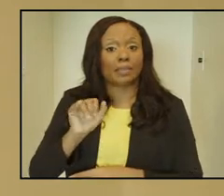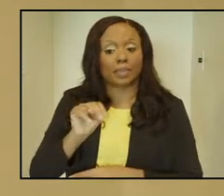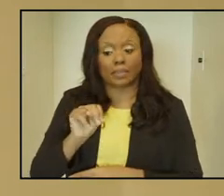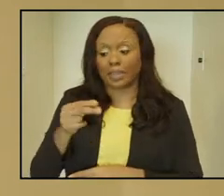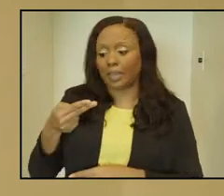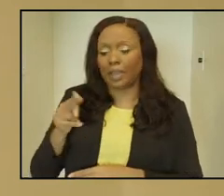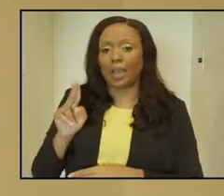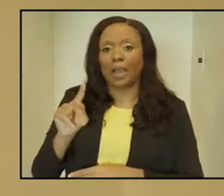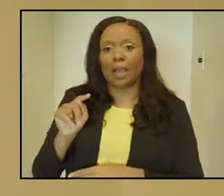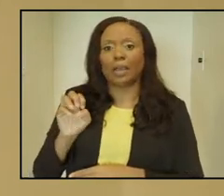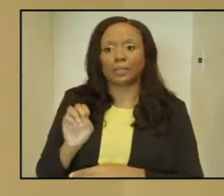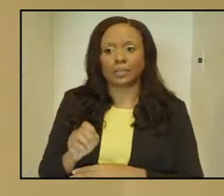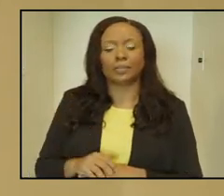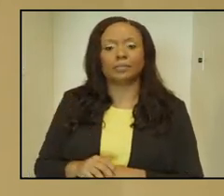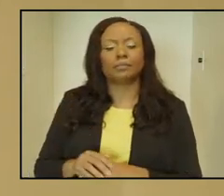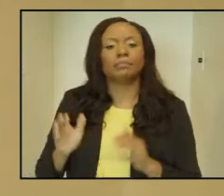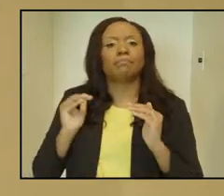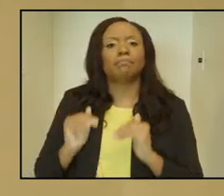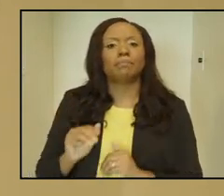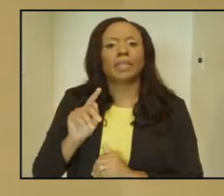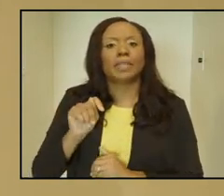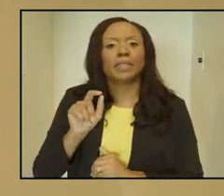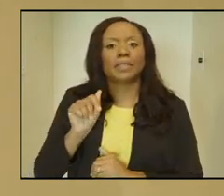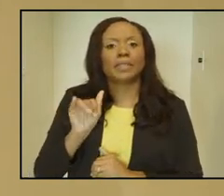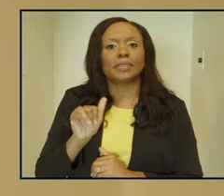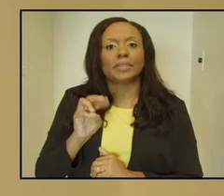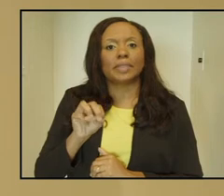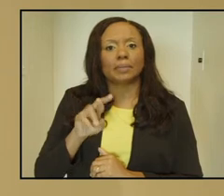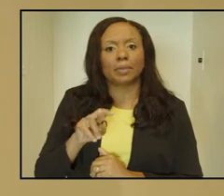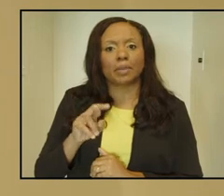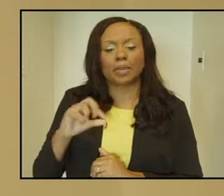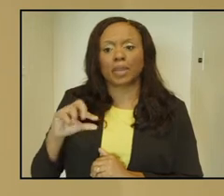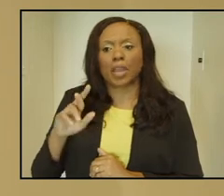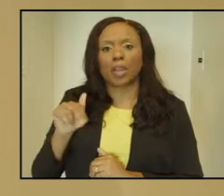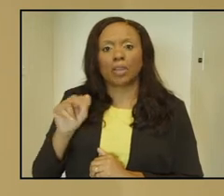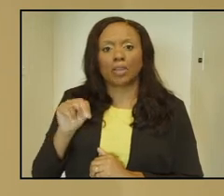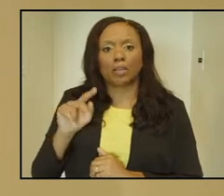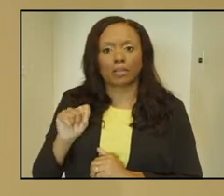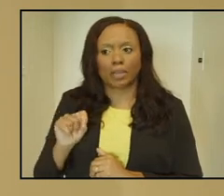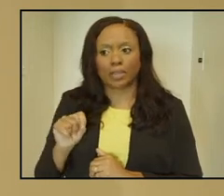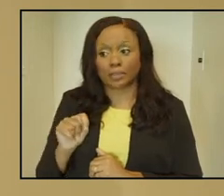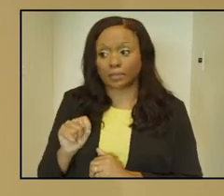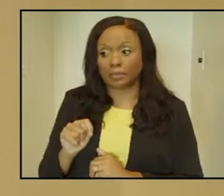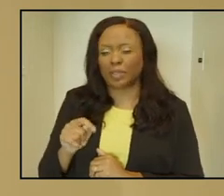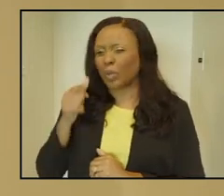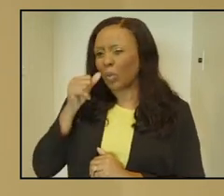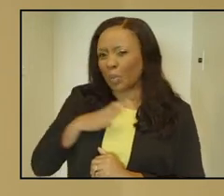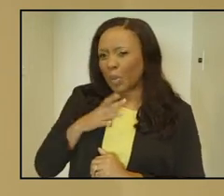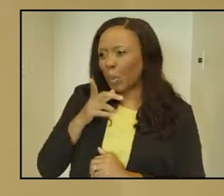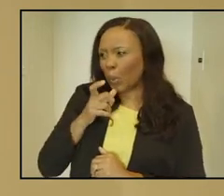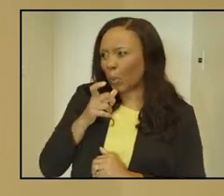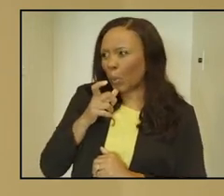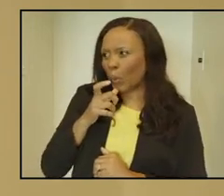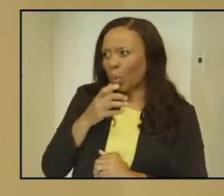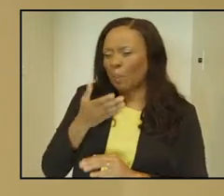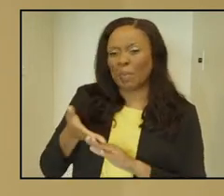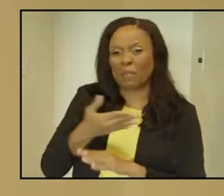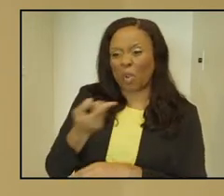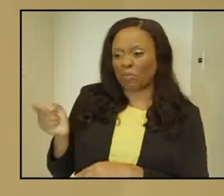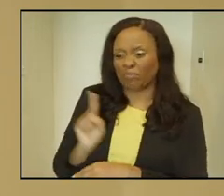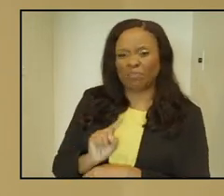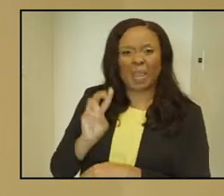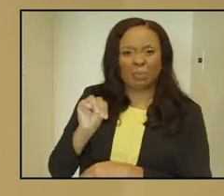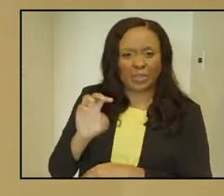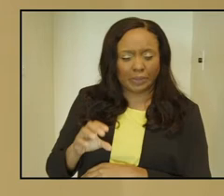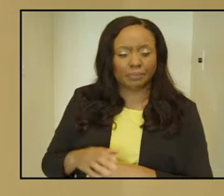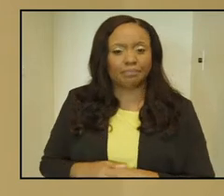Registrar Acting, Corporate Affairs and Intellectual Property Office, and today's Master of Ceremonies. Ms. Tricia Beckles,